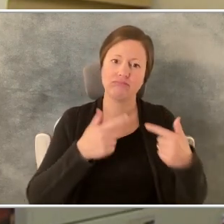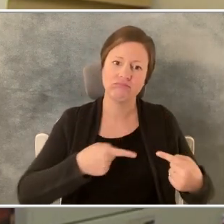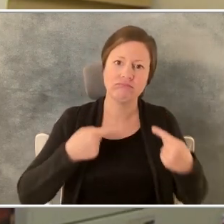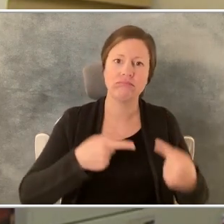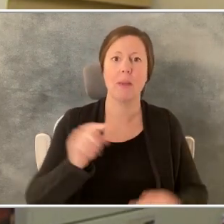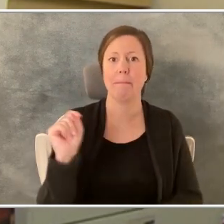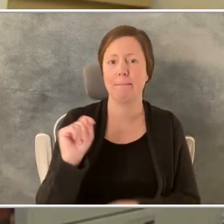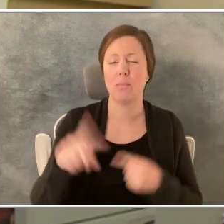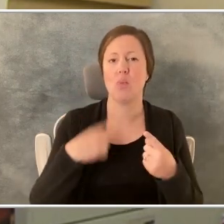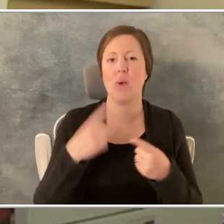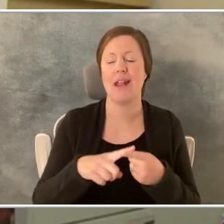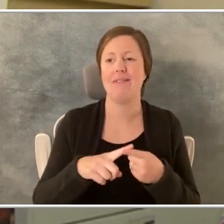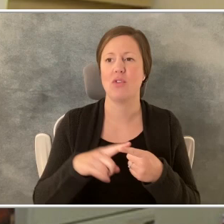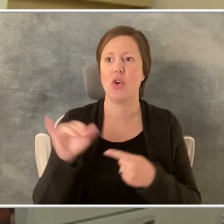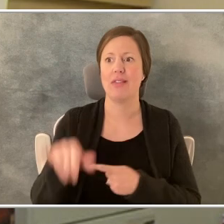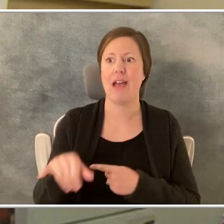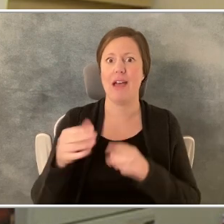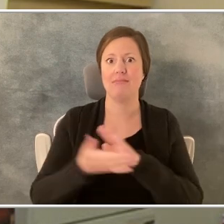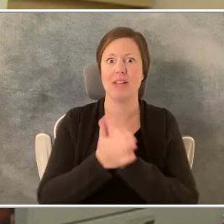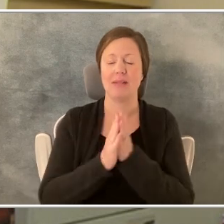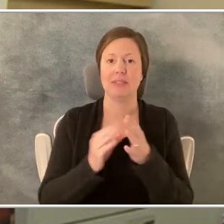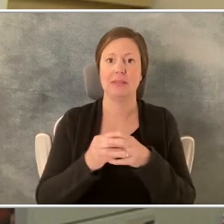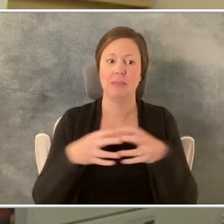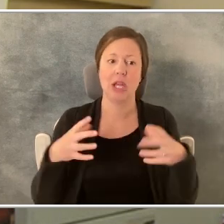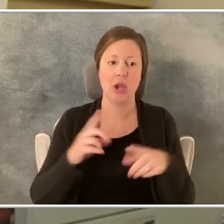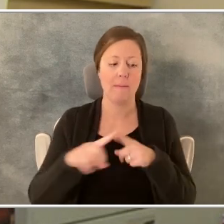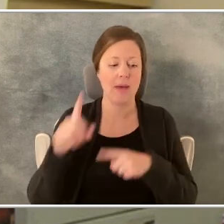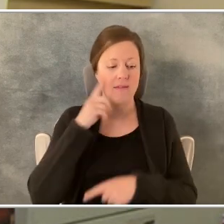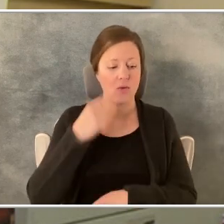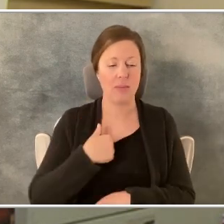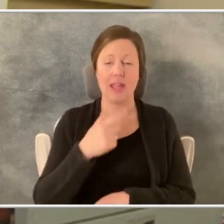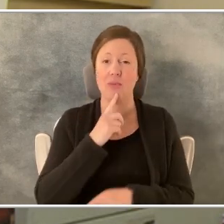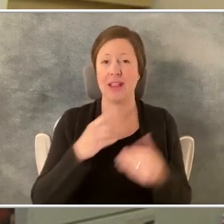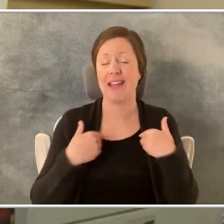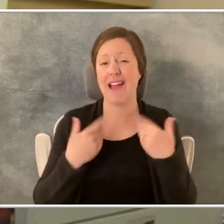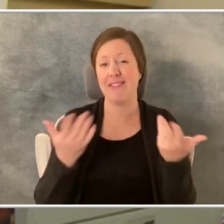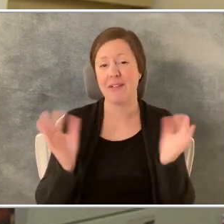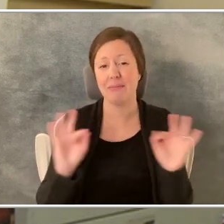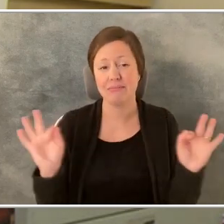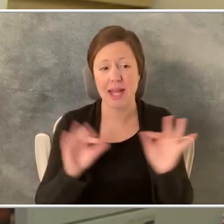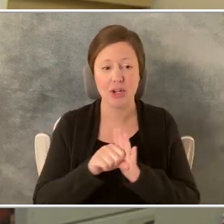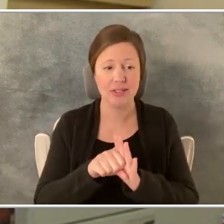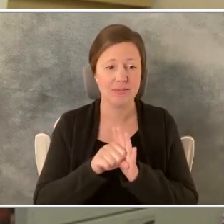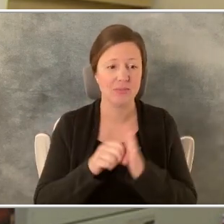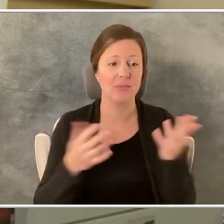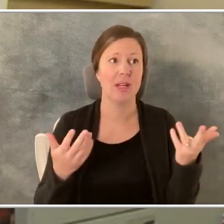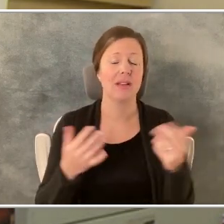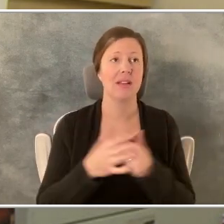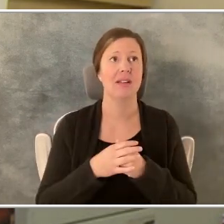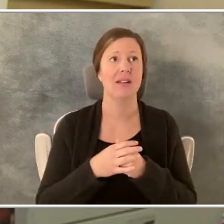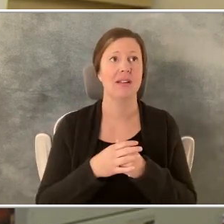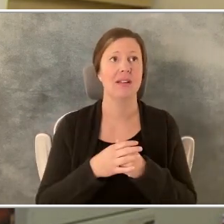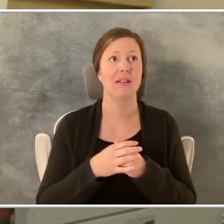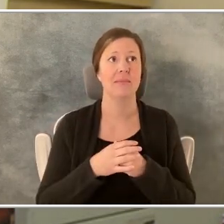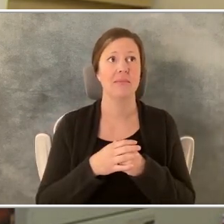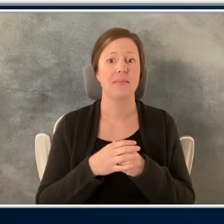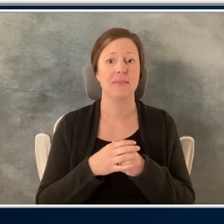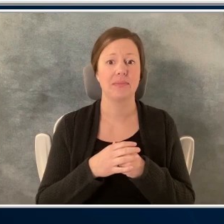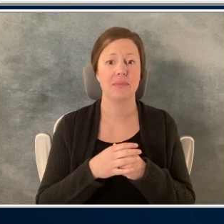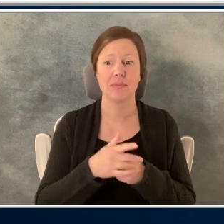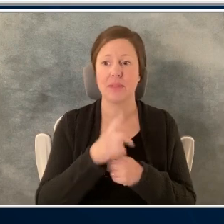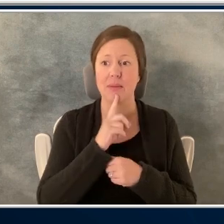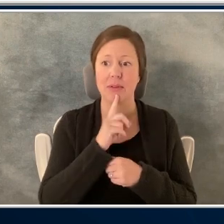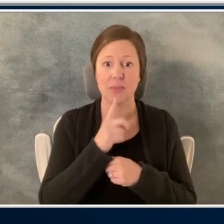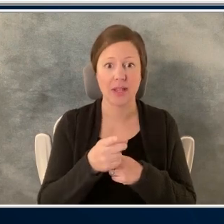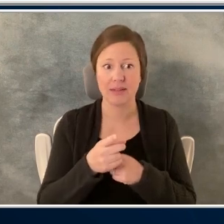bigger. But for me, I really had minor symptoms. My biggest track was following my PSA. As